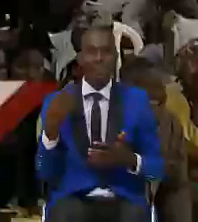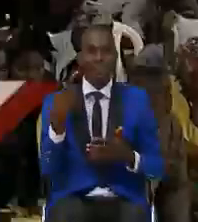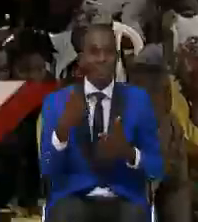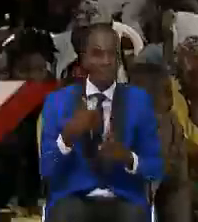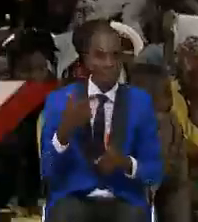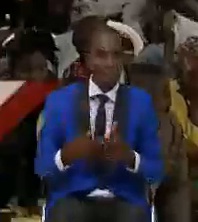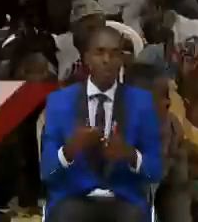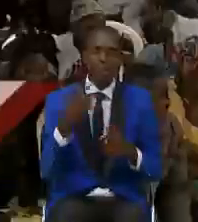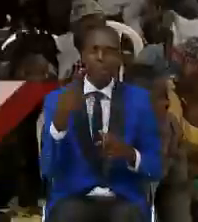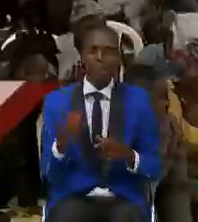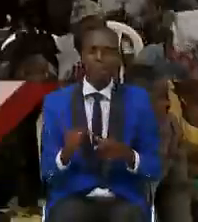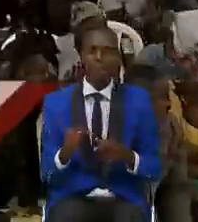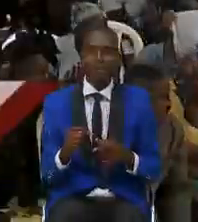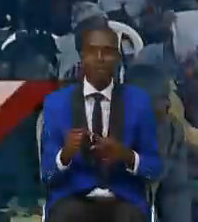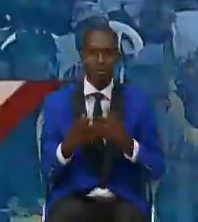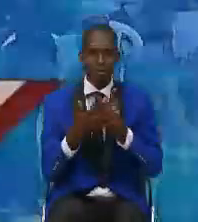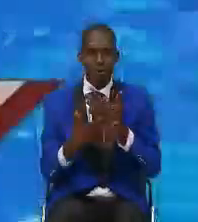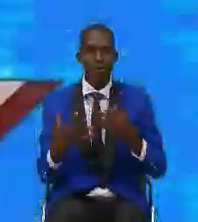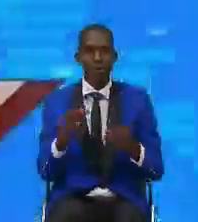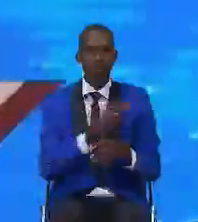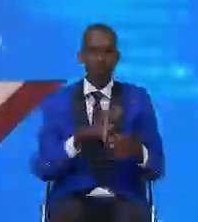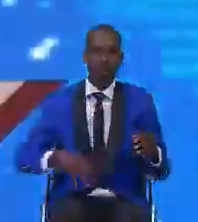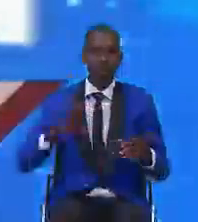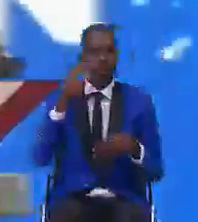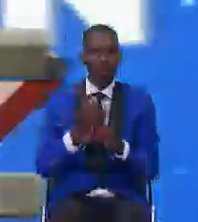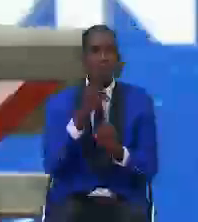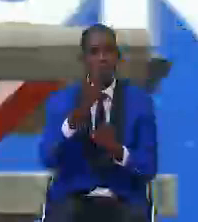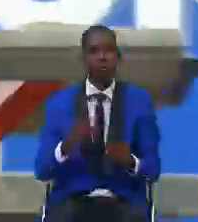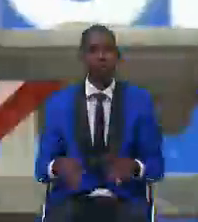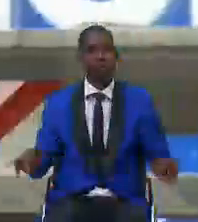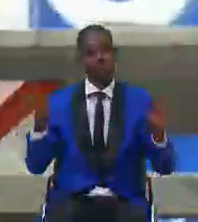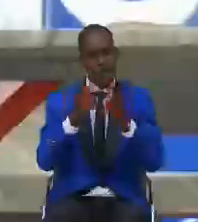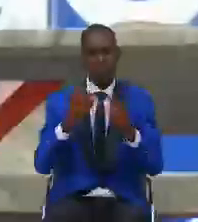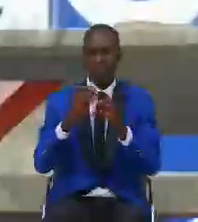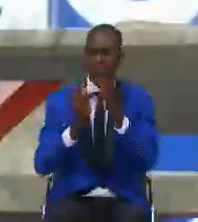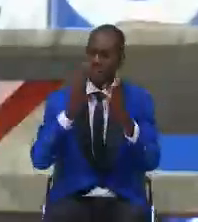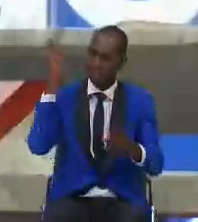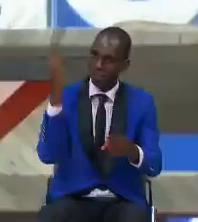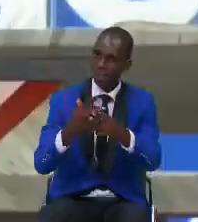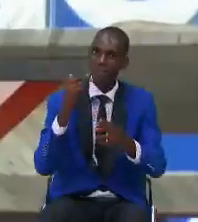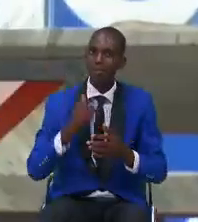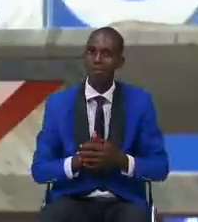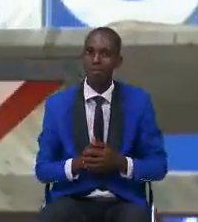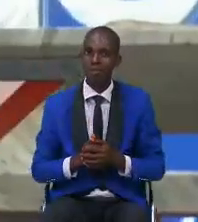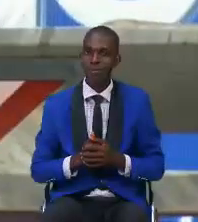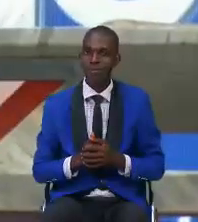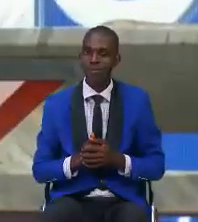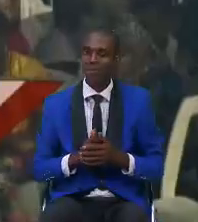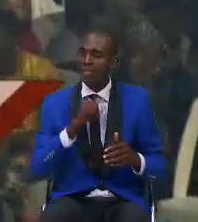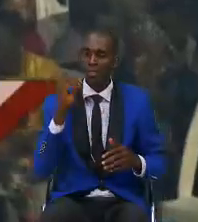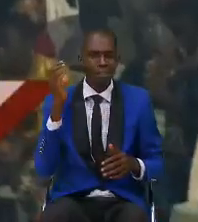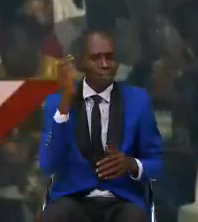today. And then, because of Christ, he'll make you worthy. Are you hear your